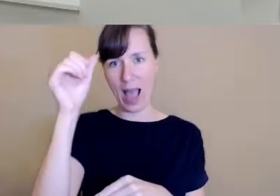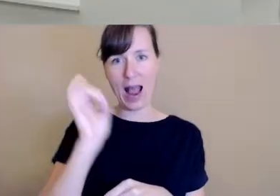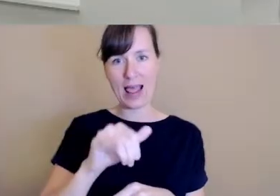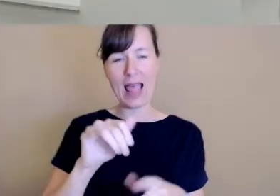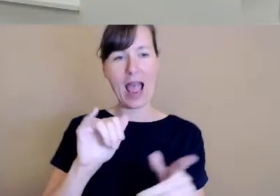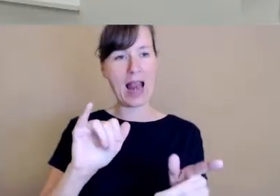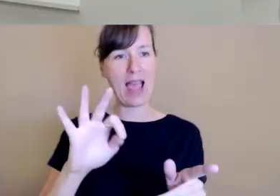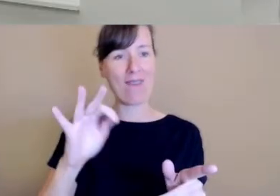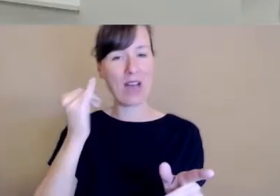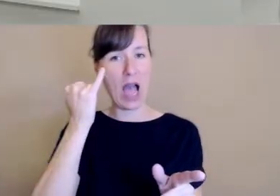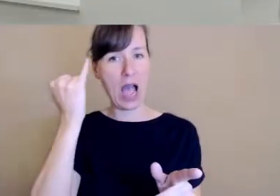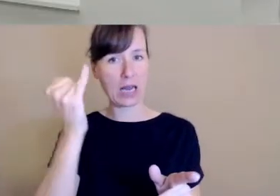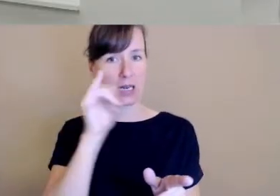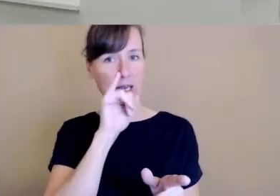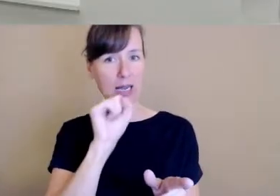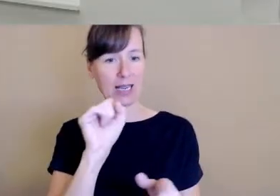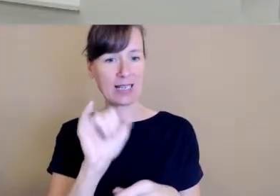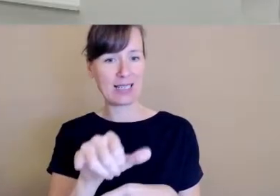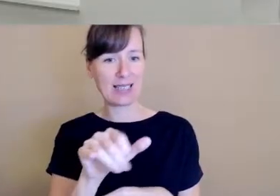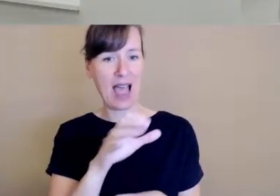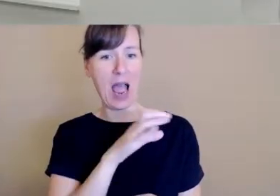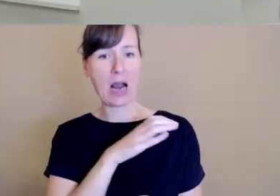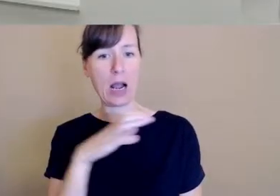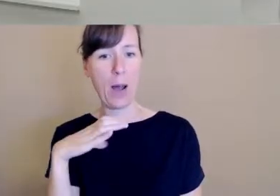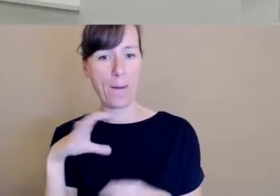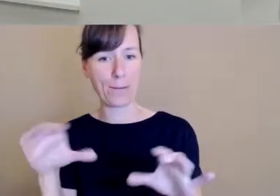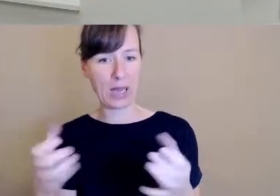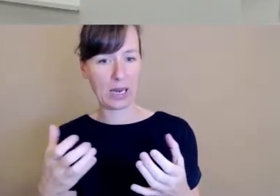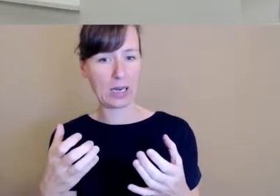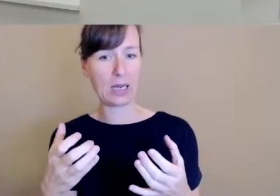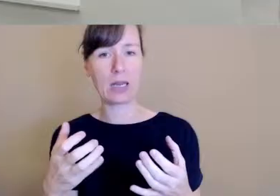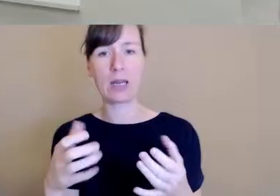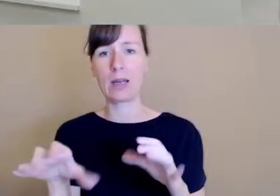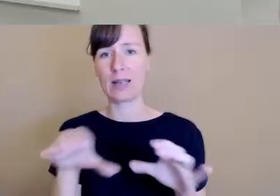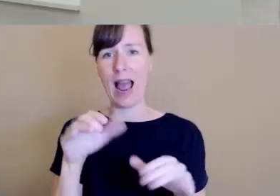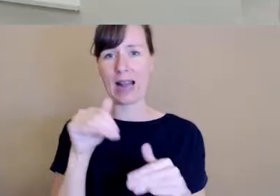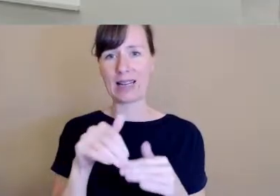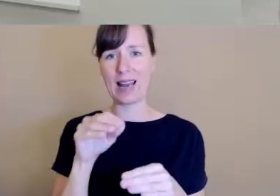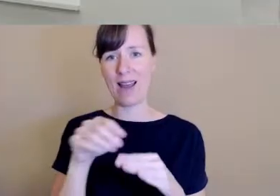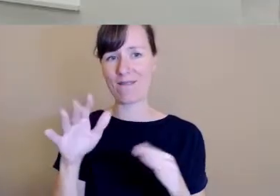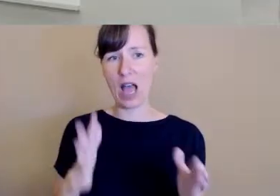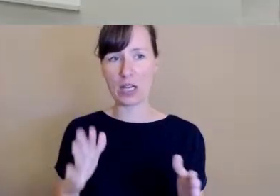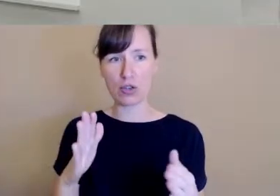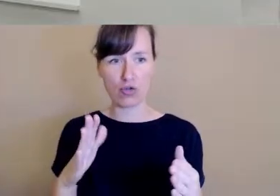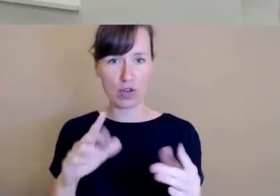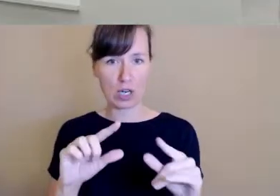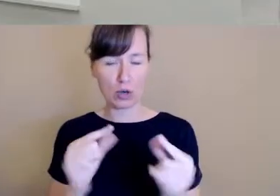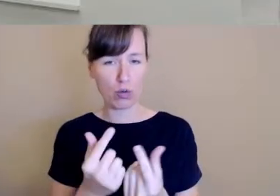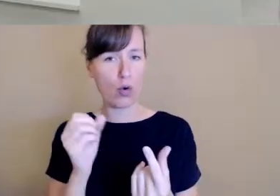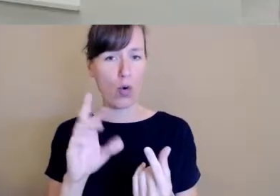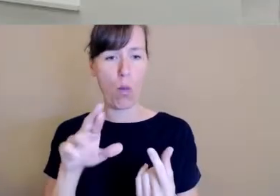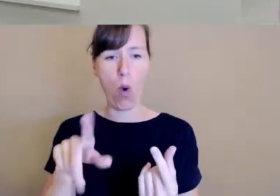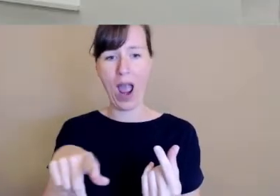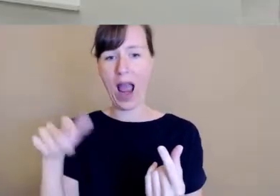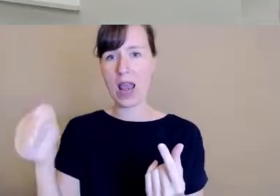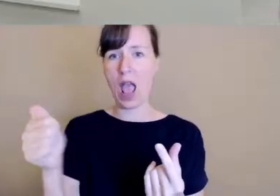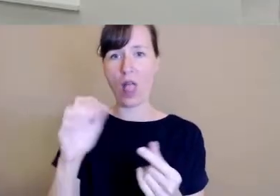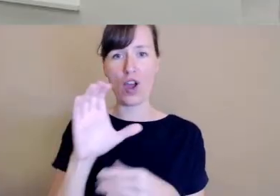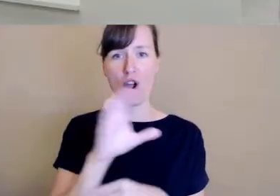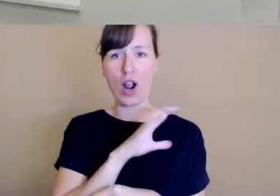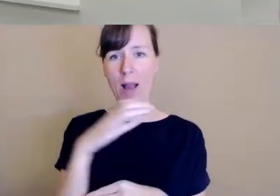a committee, be that acting in an advisory body or as any other committee in town,